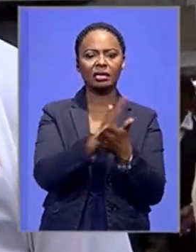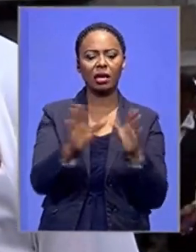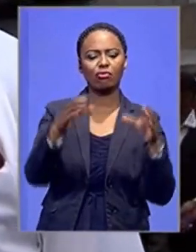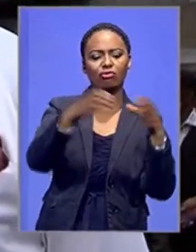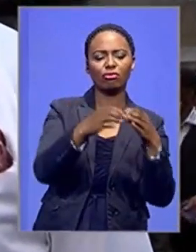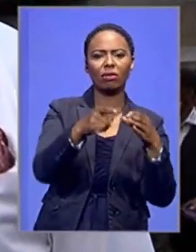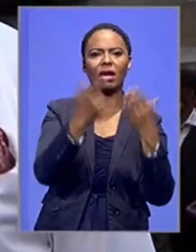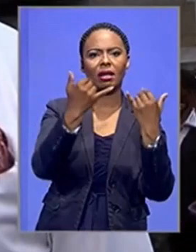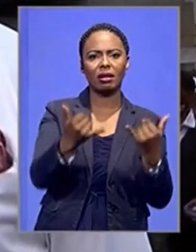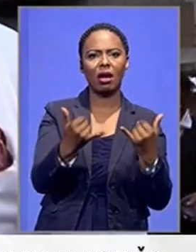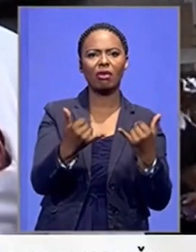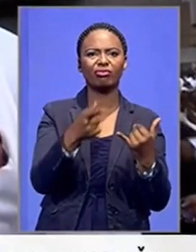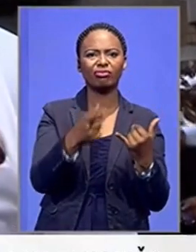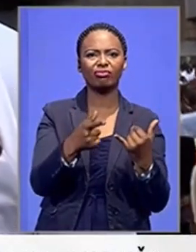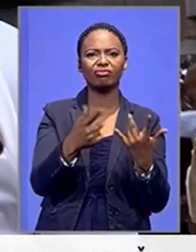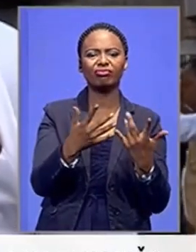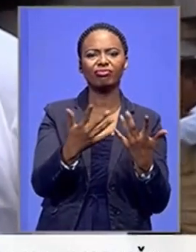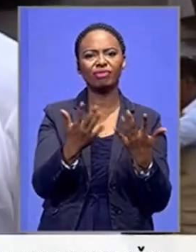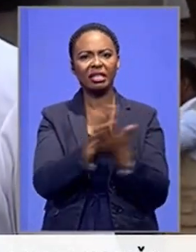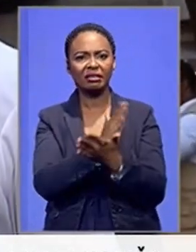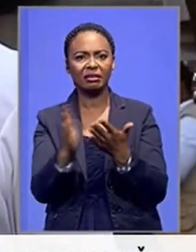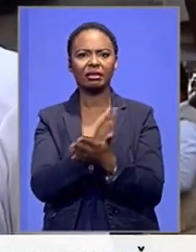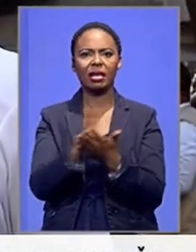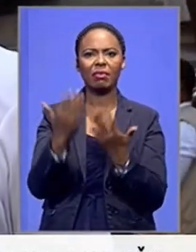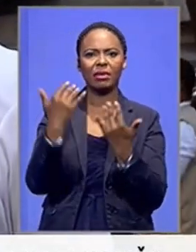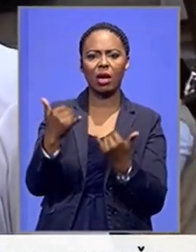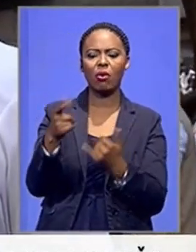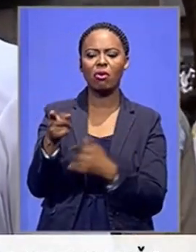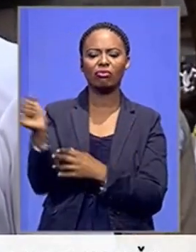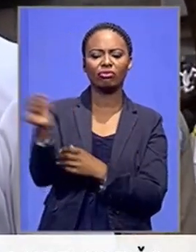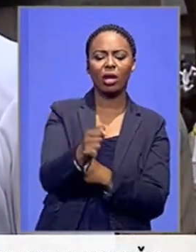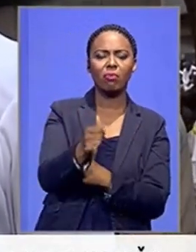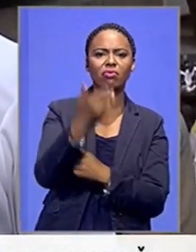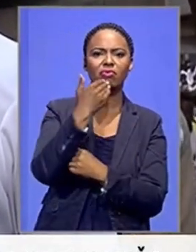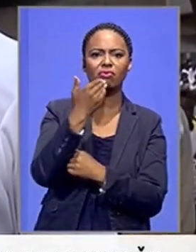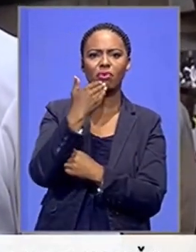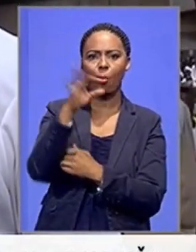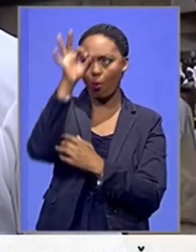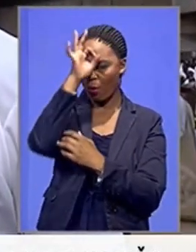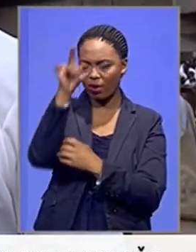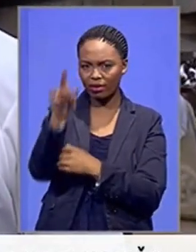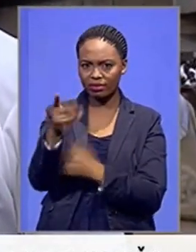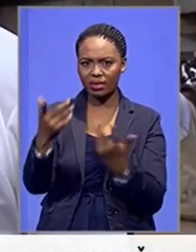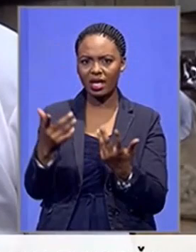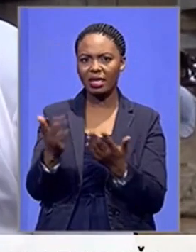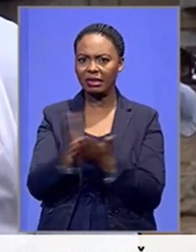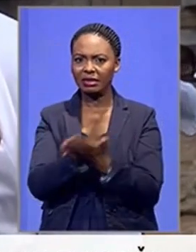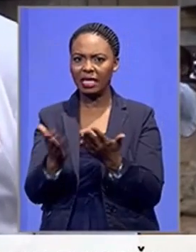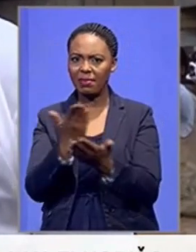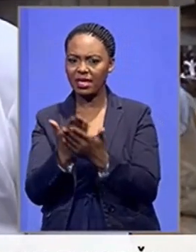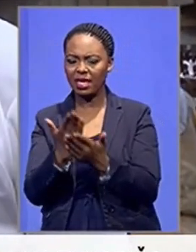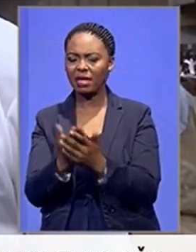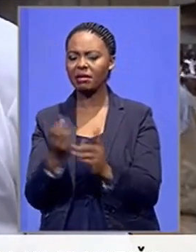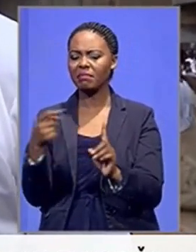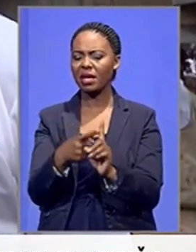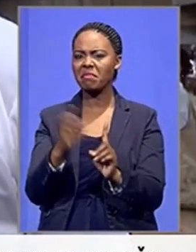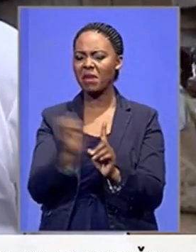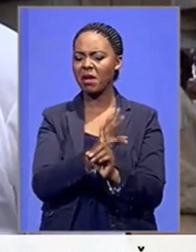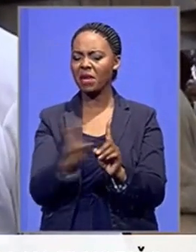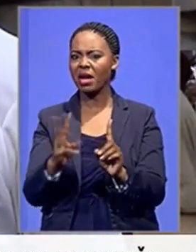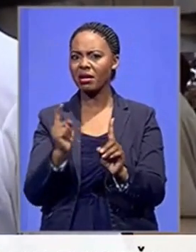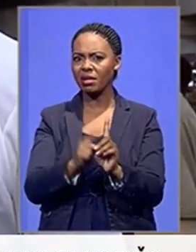turned into deploying tactics of obviously either scaring, intimidating